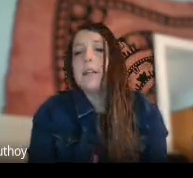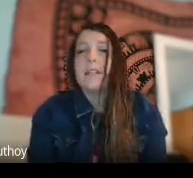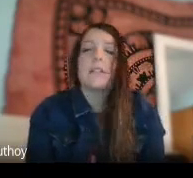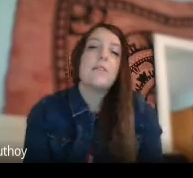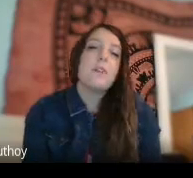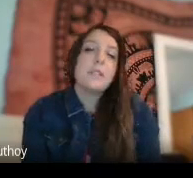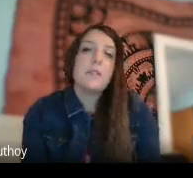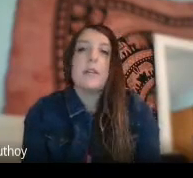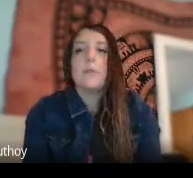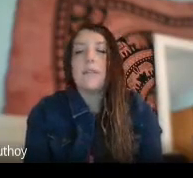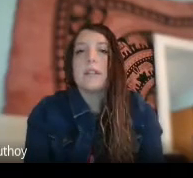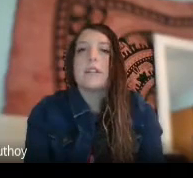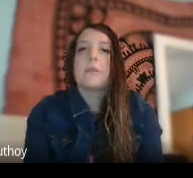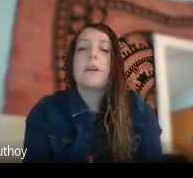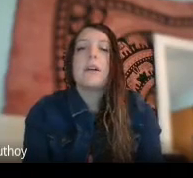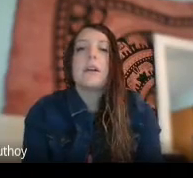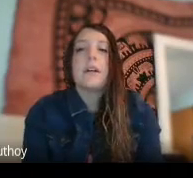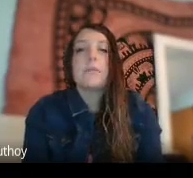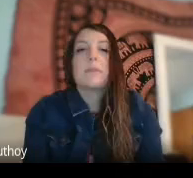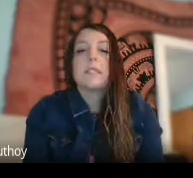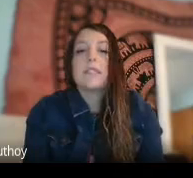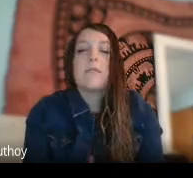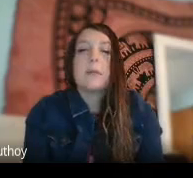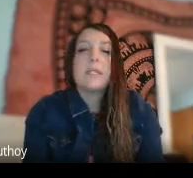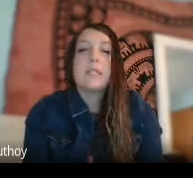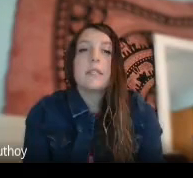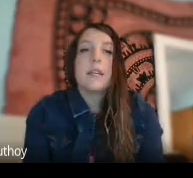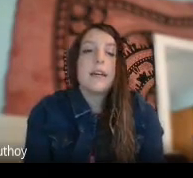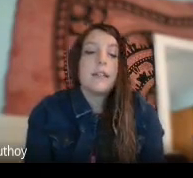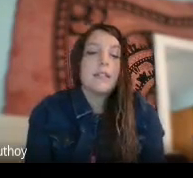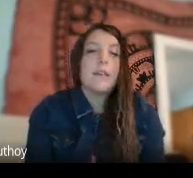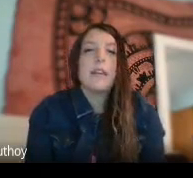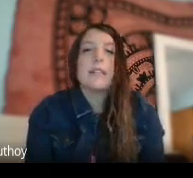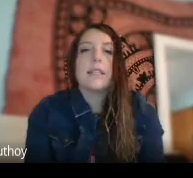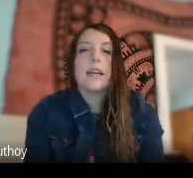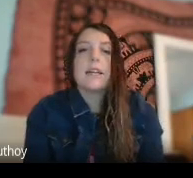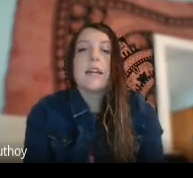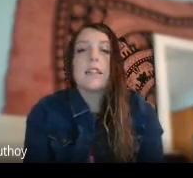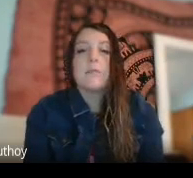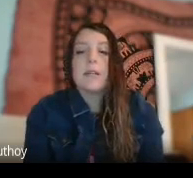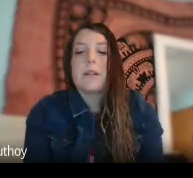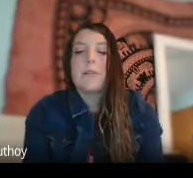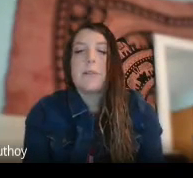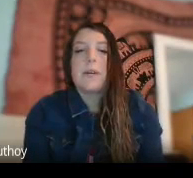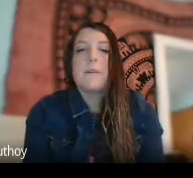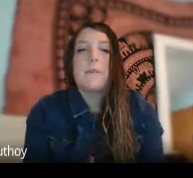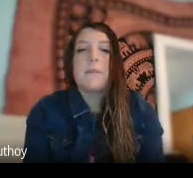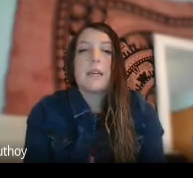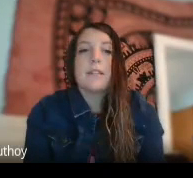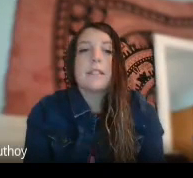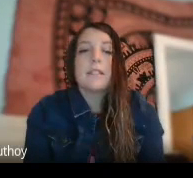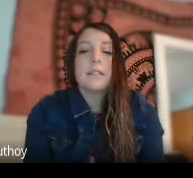at a party or a restaurant or whatever, and you see a deaf person, and these are things that they want to know